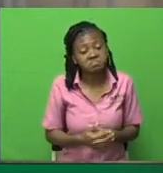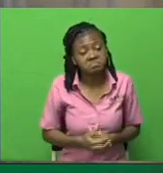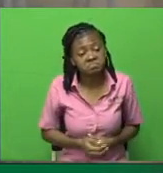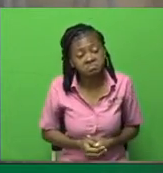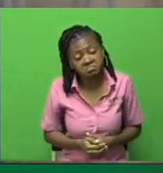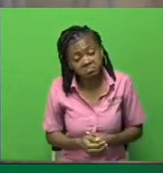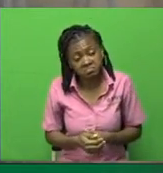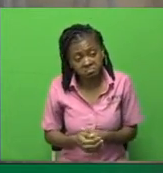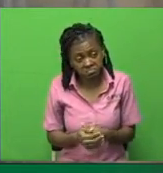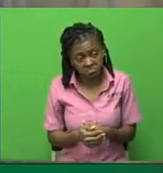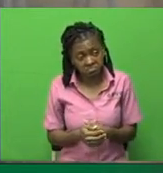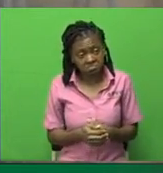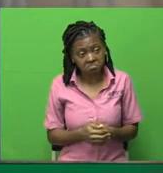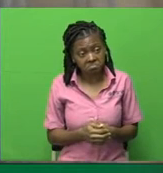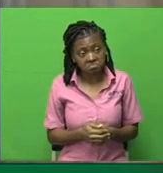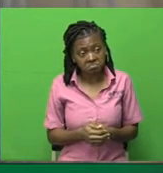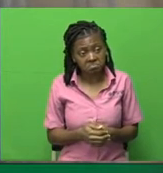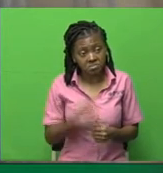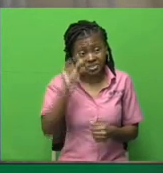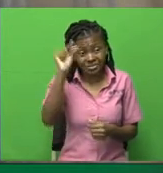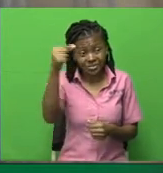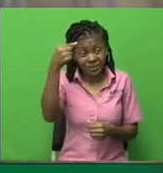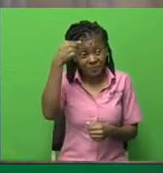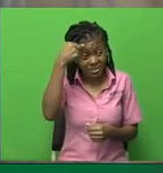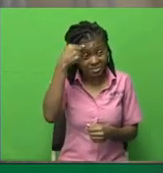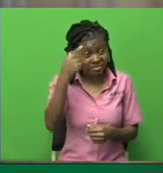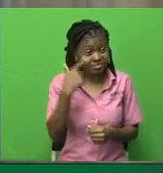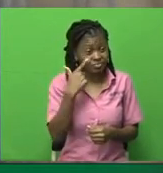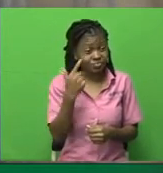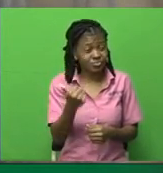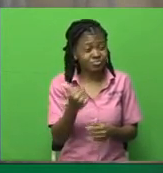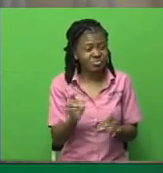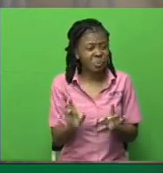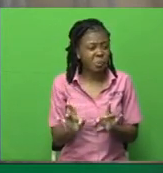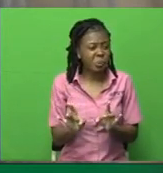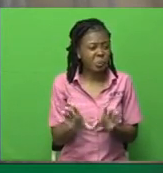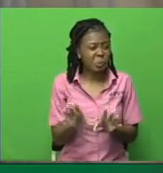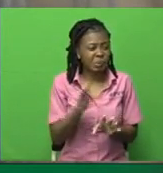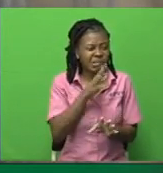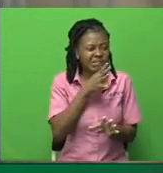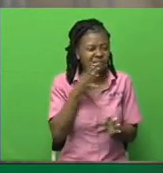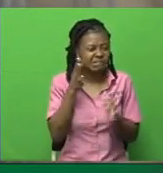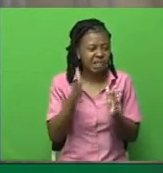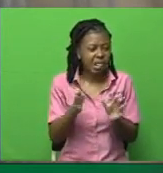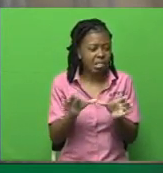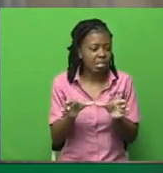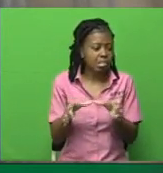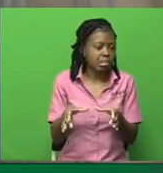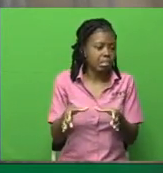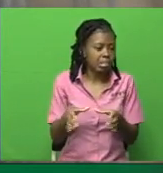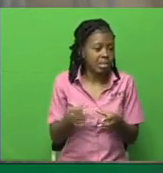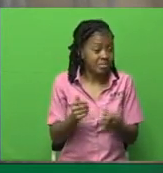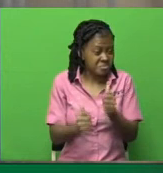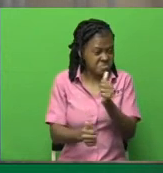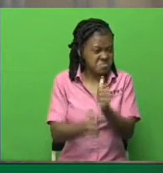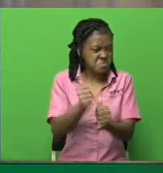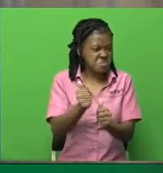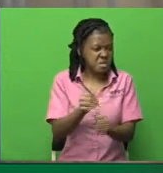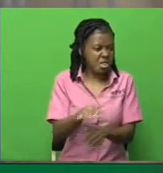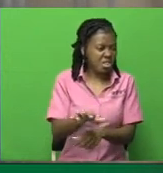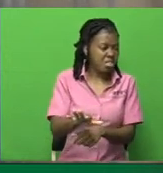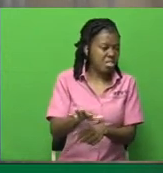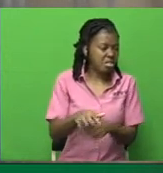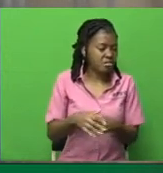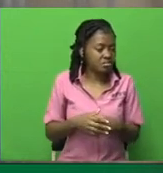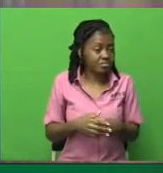government has treated this sector with more contempt than any other government in history yet what did they do they want